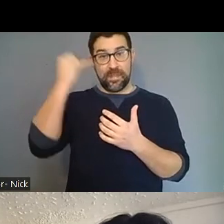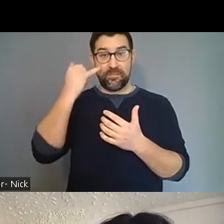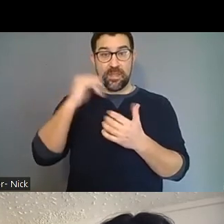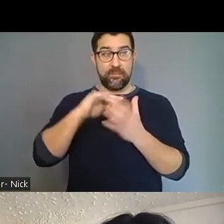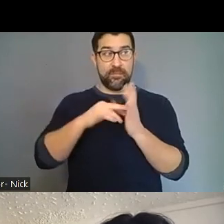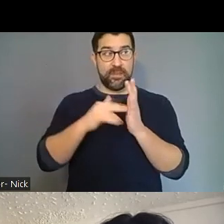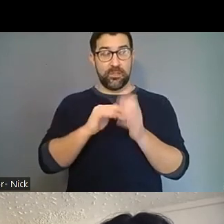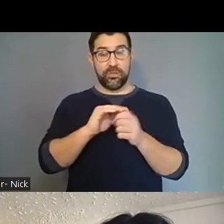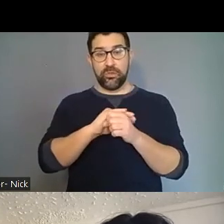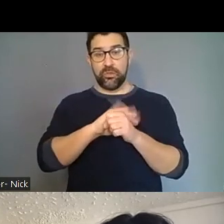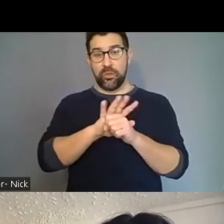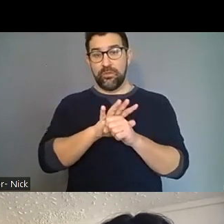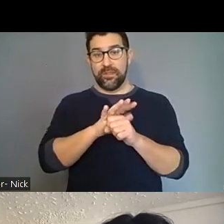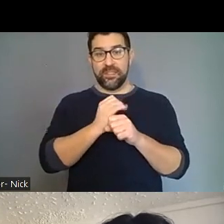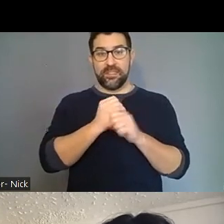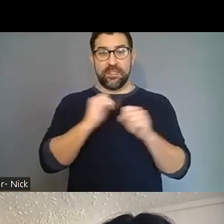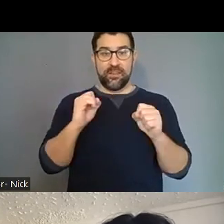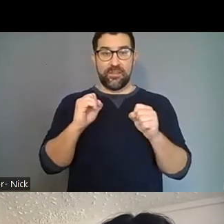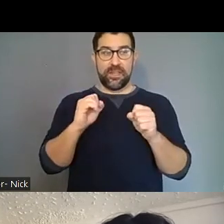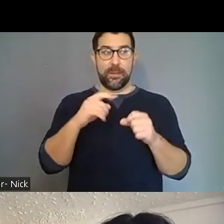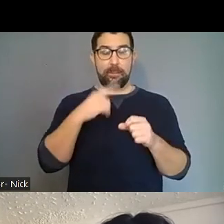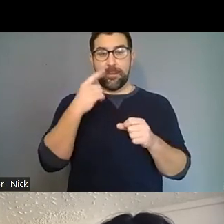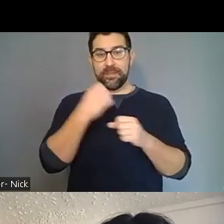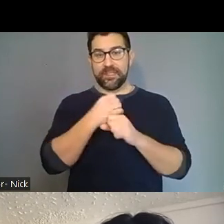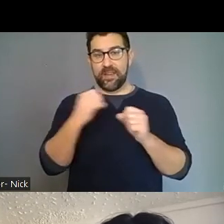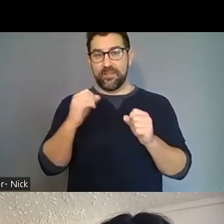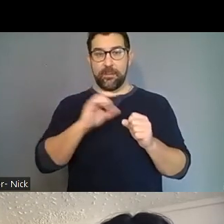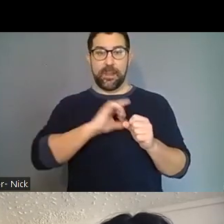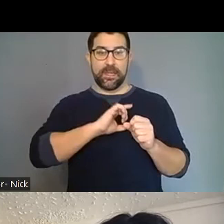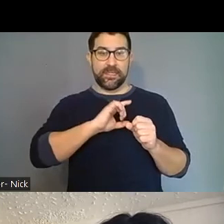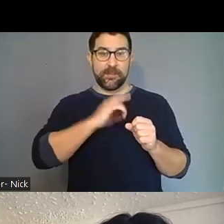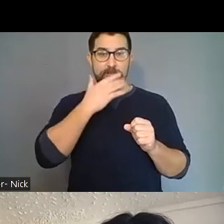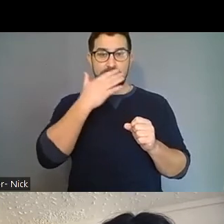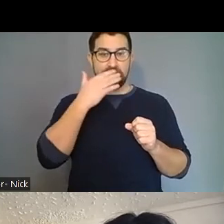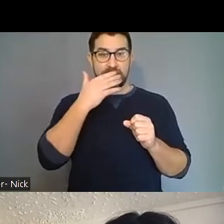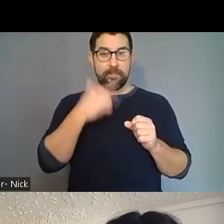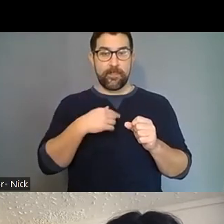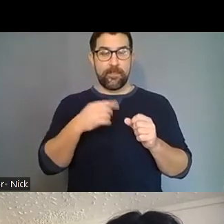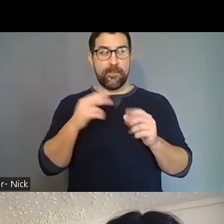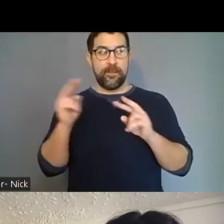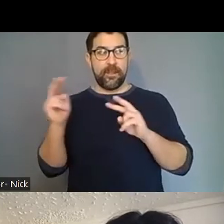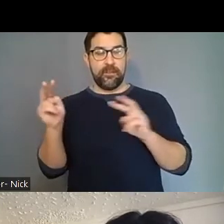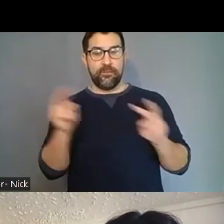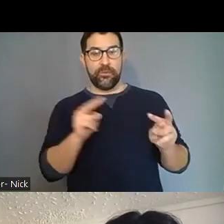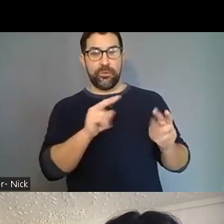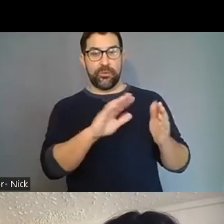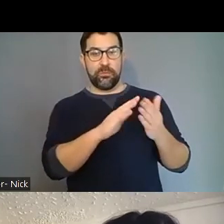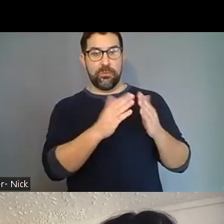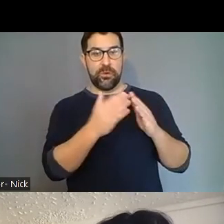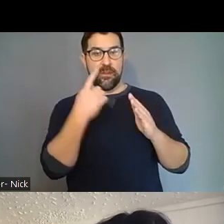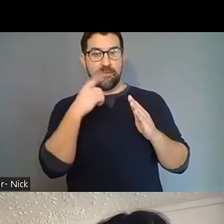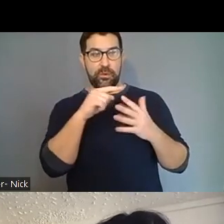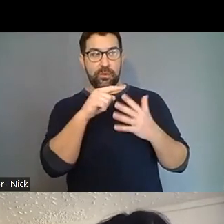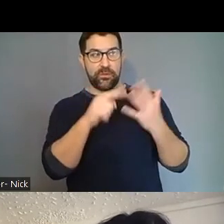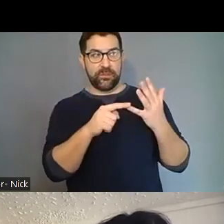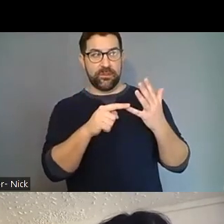safety or public safety, right? Policing, things like that. I've learned to look to community for those things. I've learned to look to my